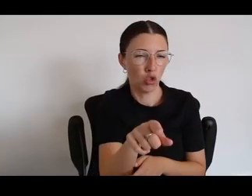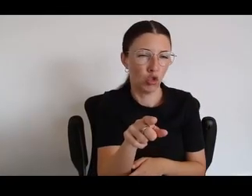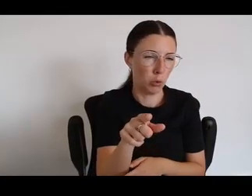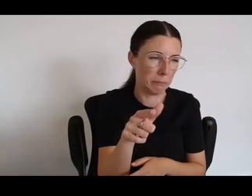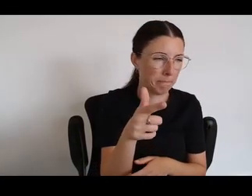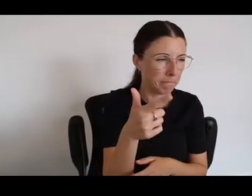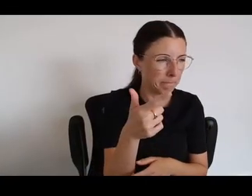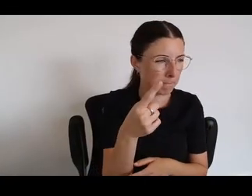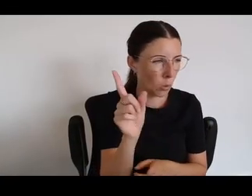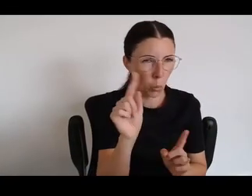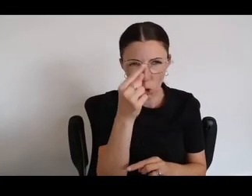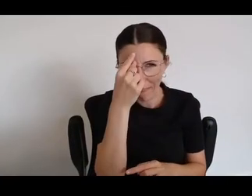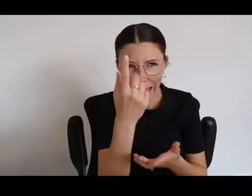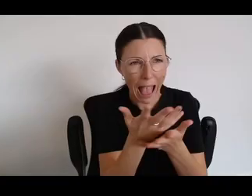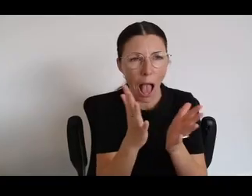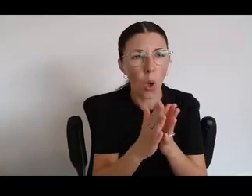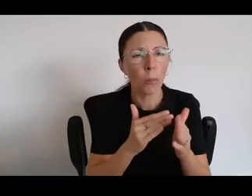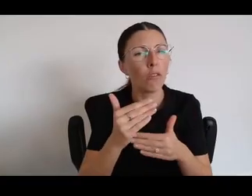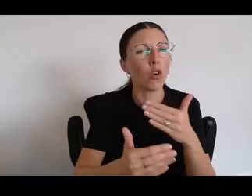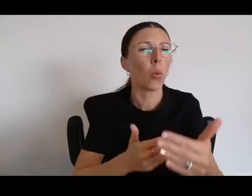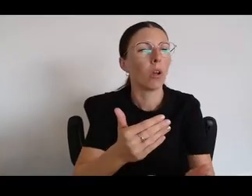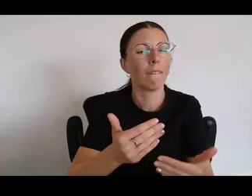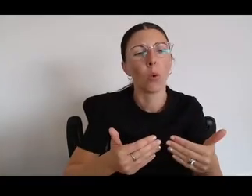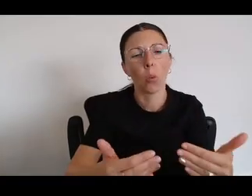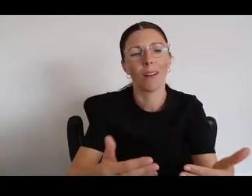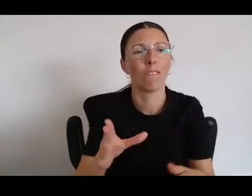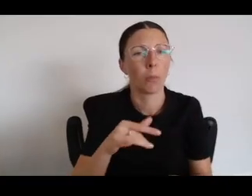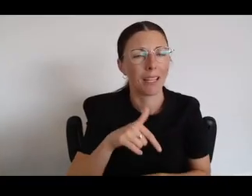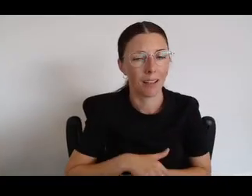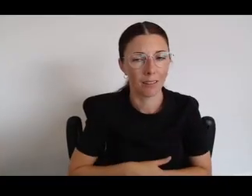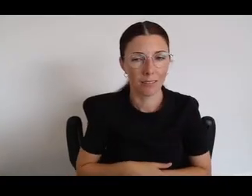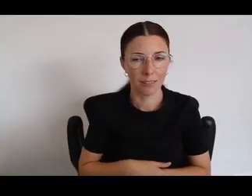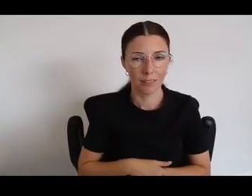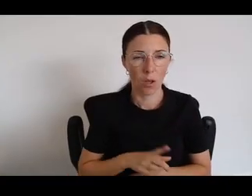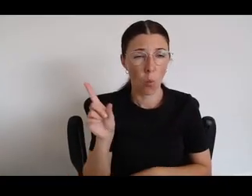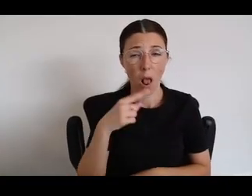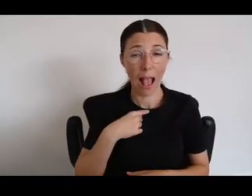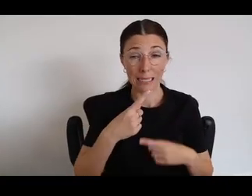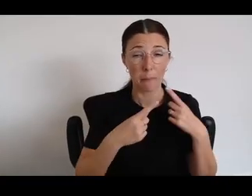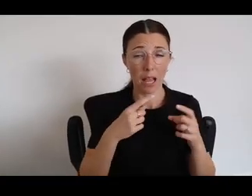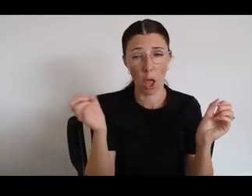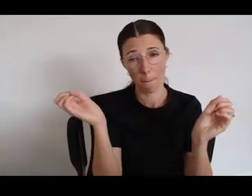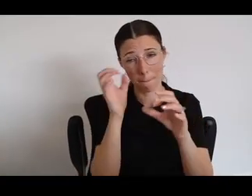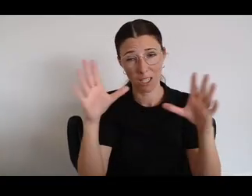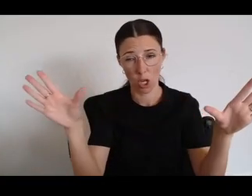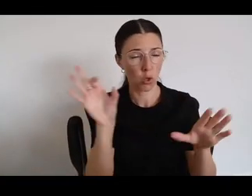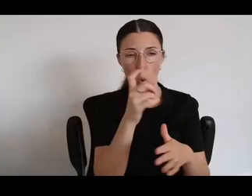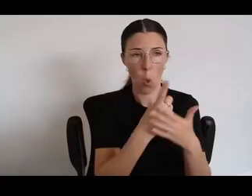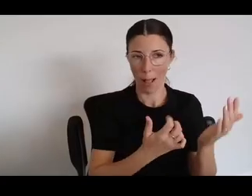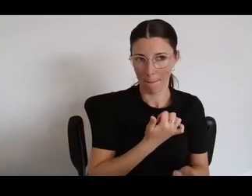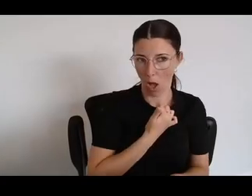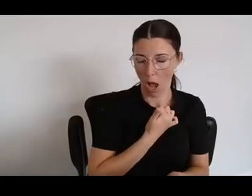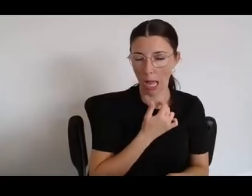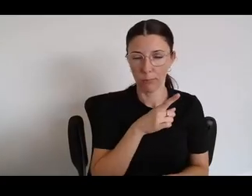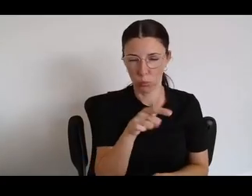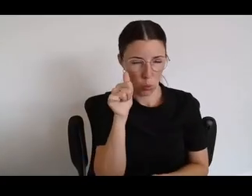here? Like, this picture that I painted, and it's not just my picture, we know this very well, it's quite gloomy.